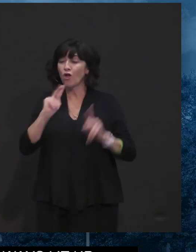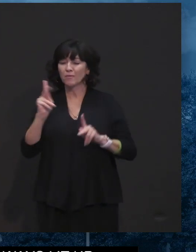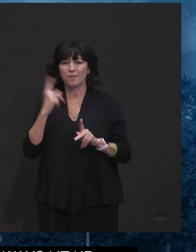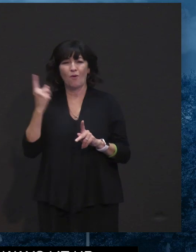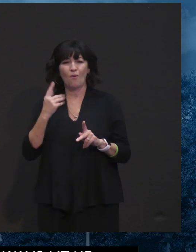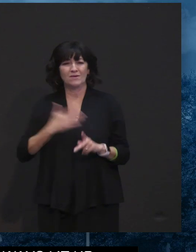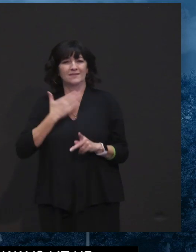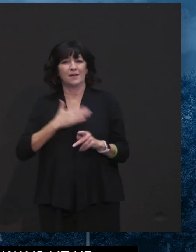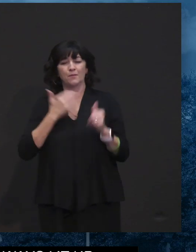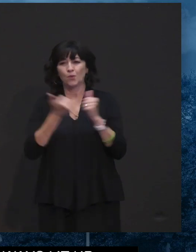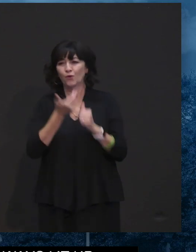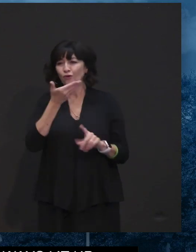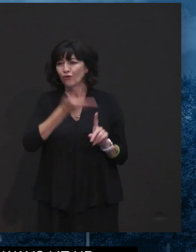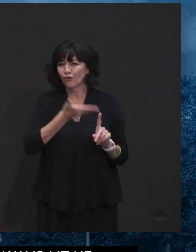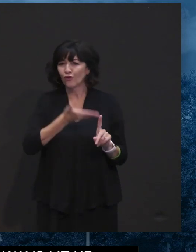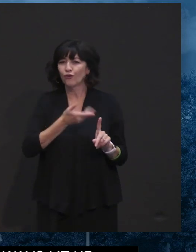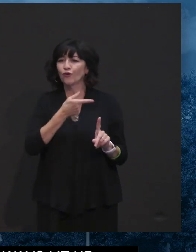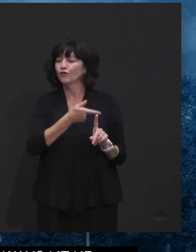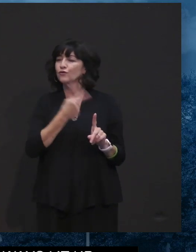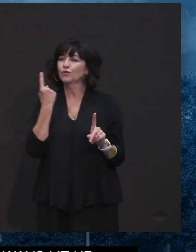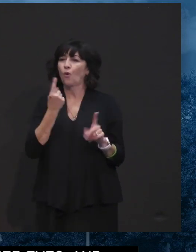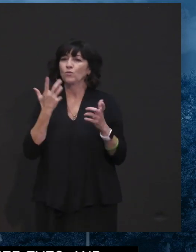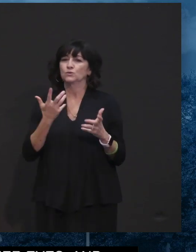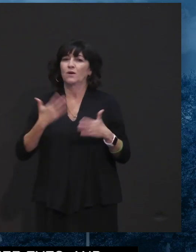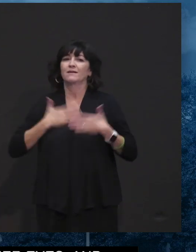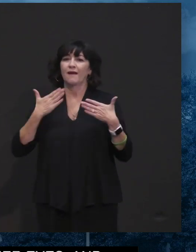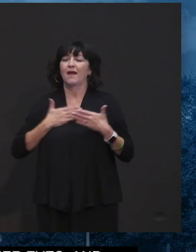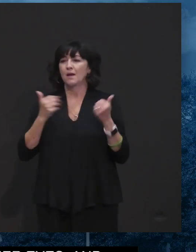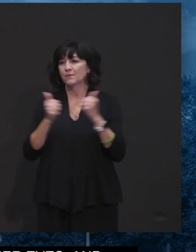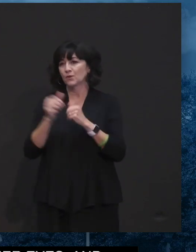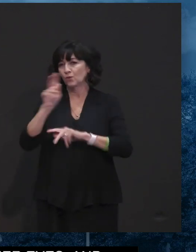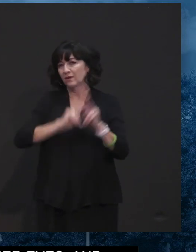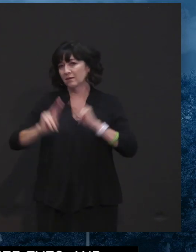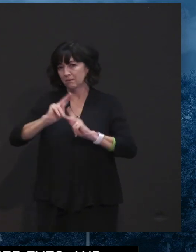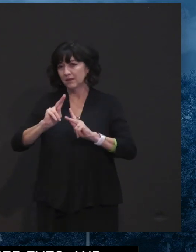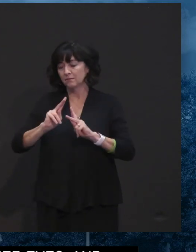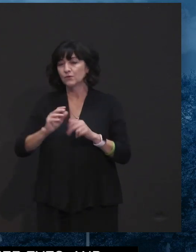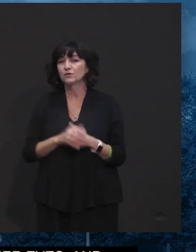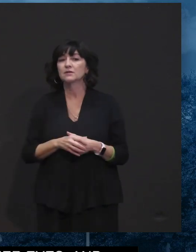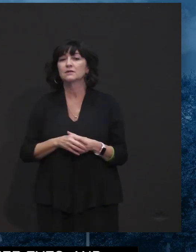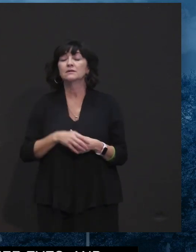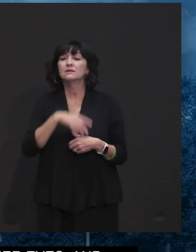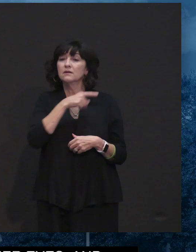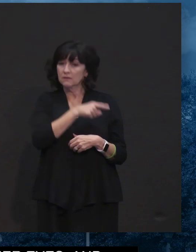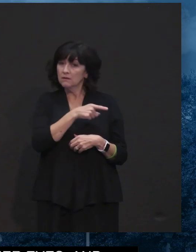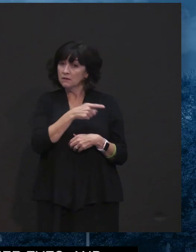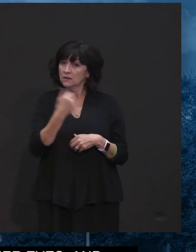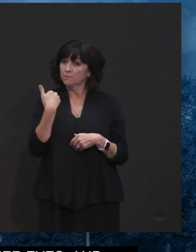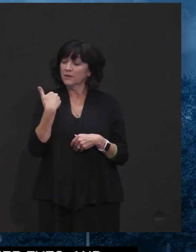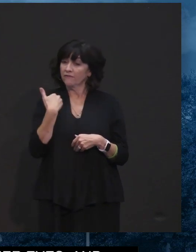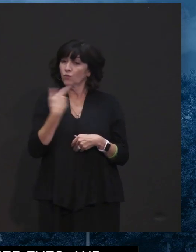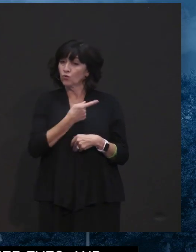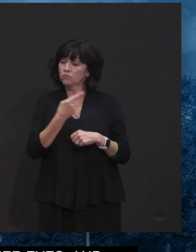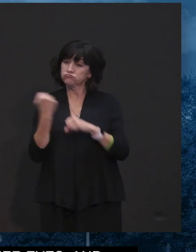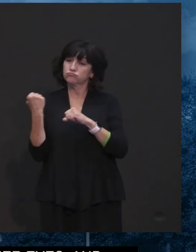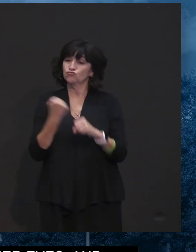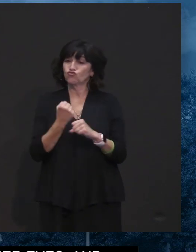of Elections, she was a pretty strong Democrat. Then she moved over to the Department of Elections, and she